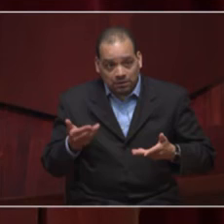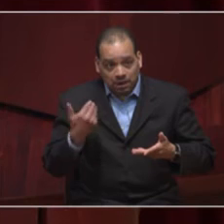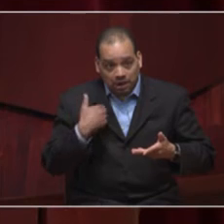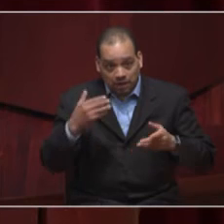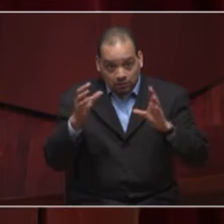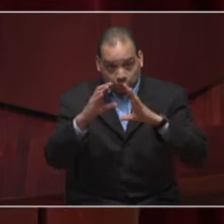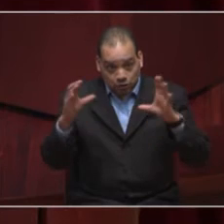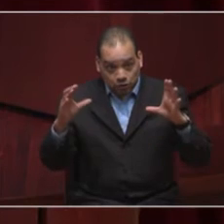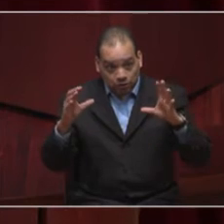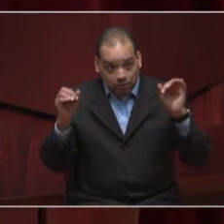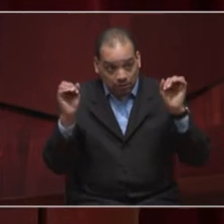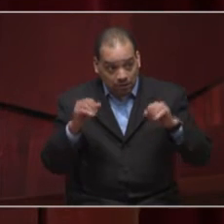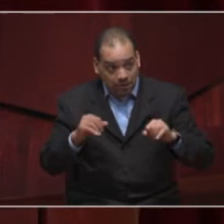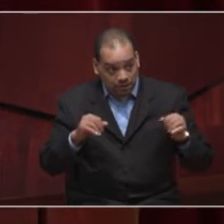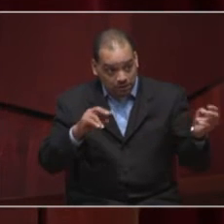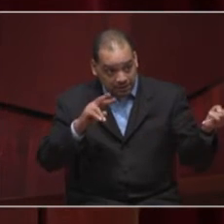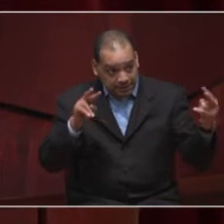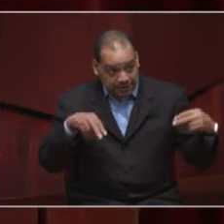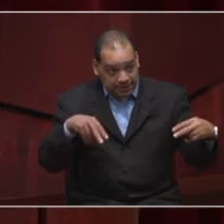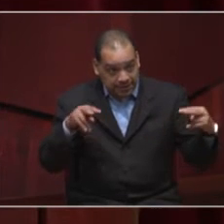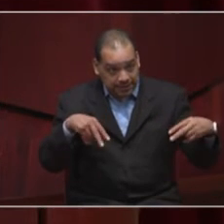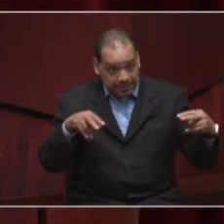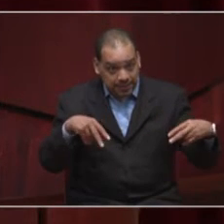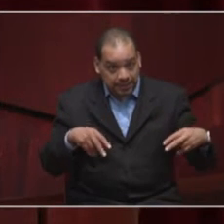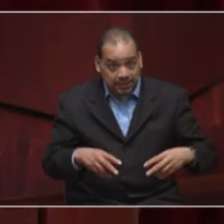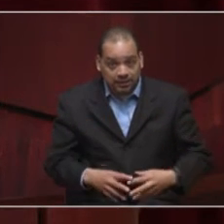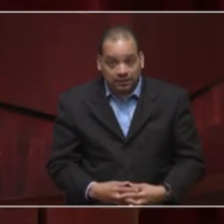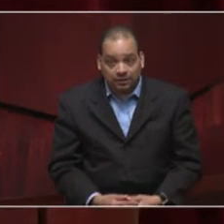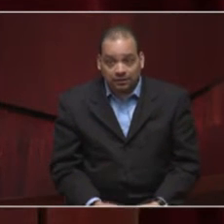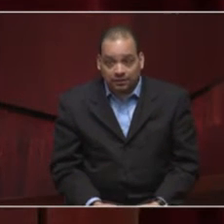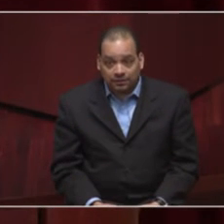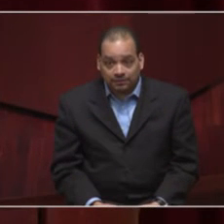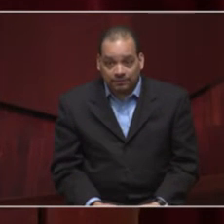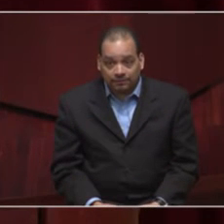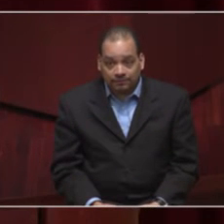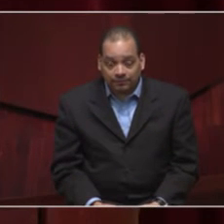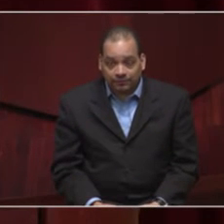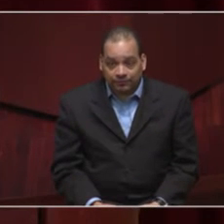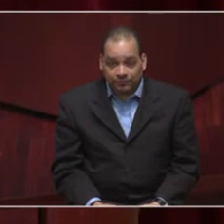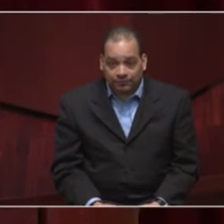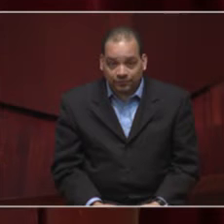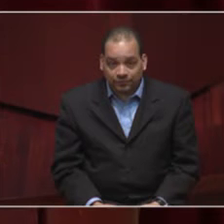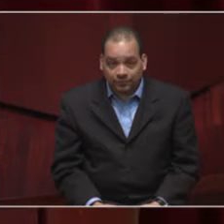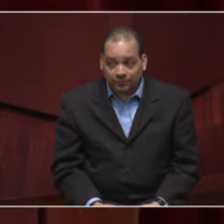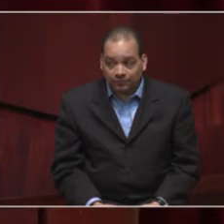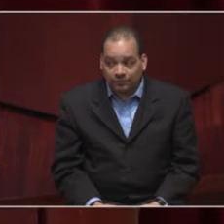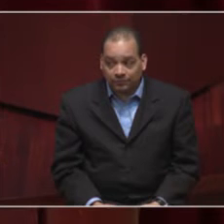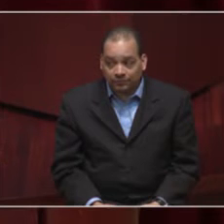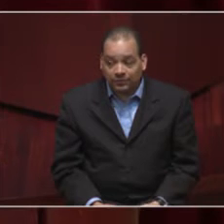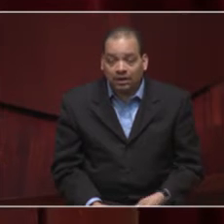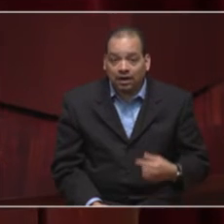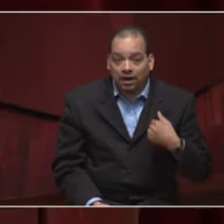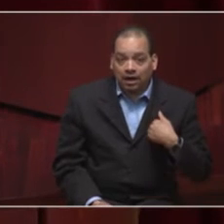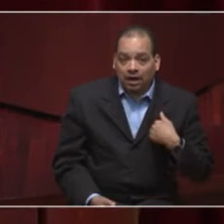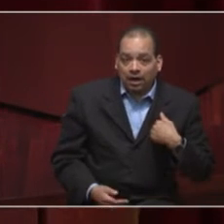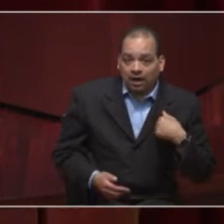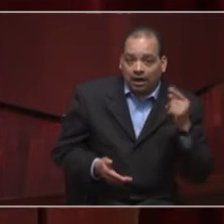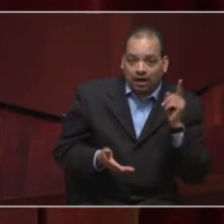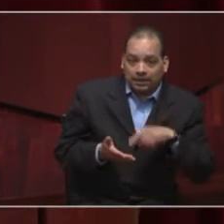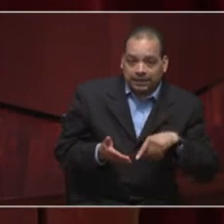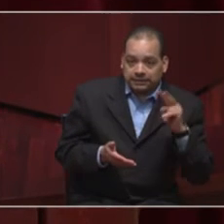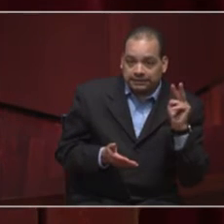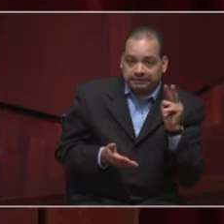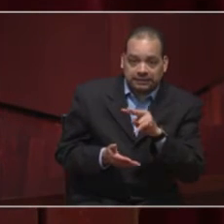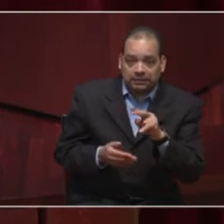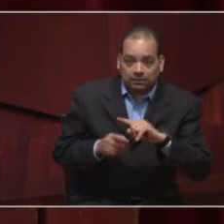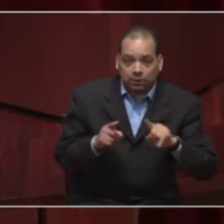Kathy, can you see the slides? I cannot see the slides, but I've got them in front of me. Okay, we are on If now. you could